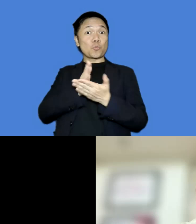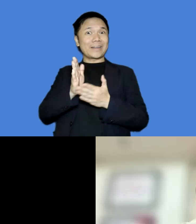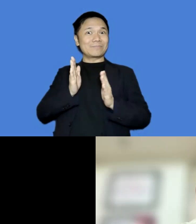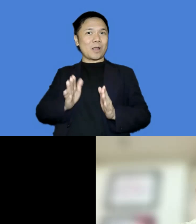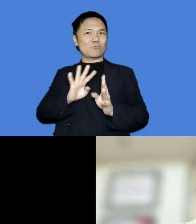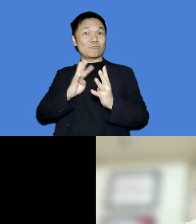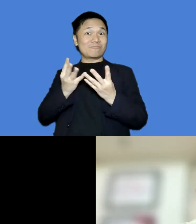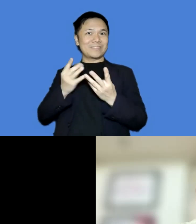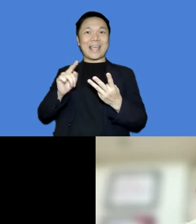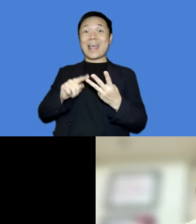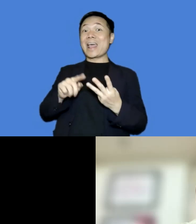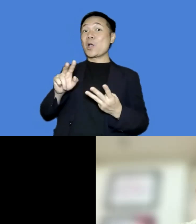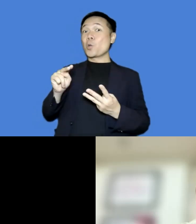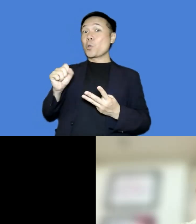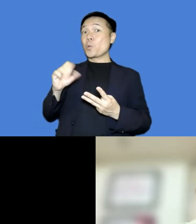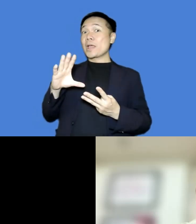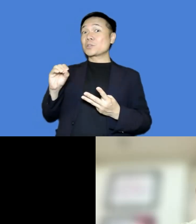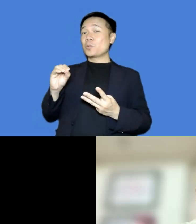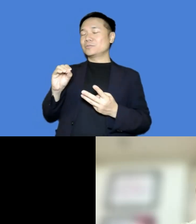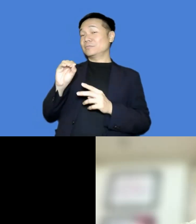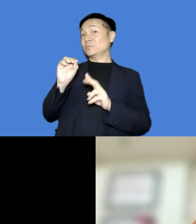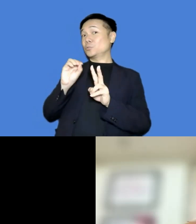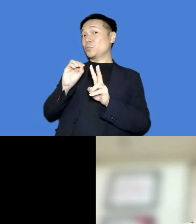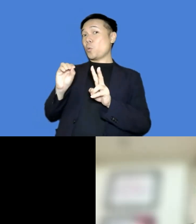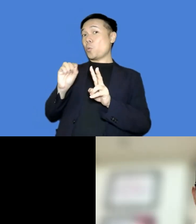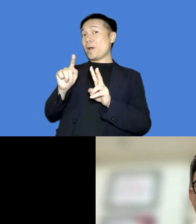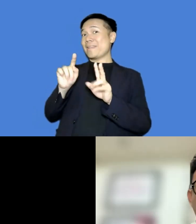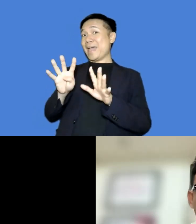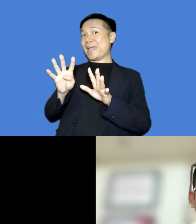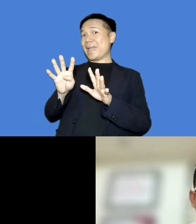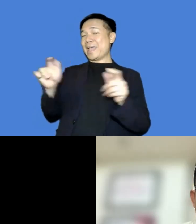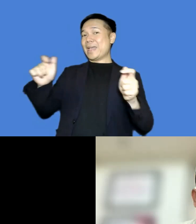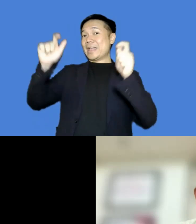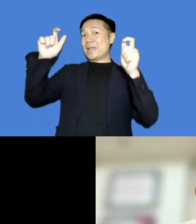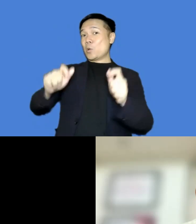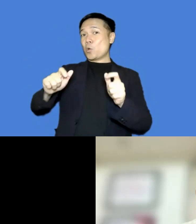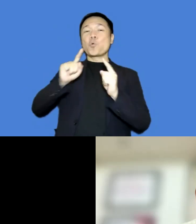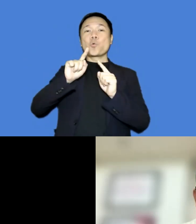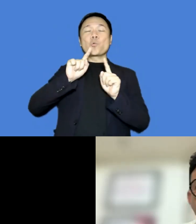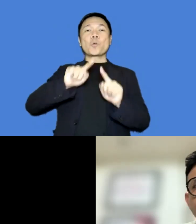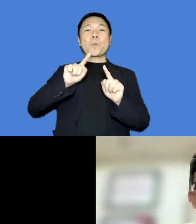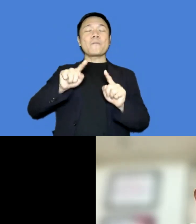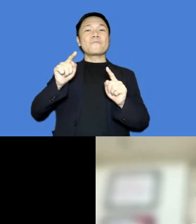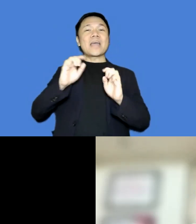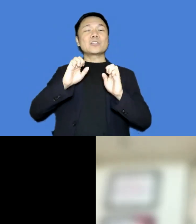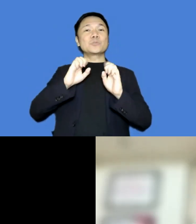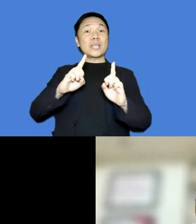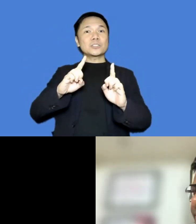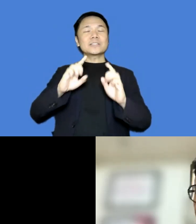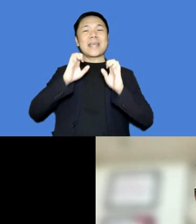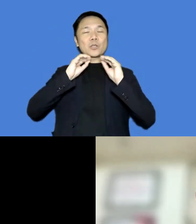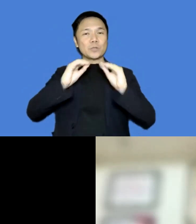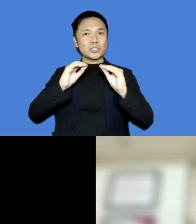and UNESCO's 2019 State of Education Report for India. An